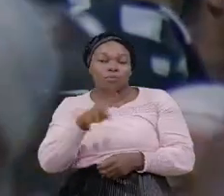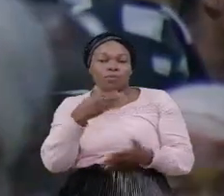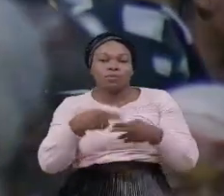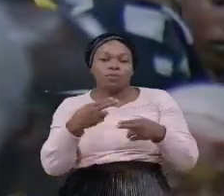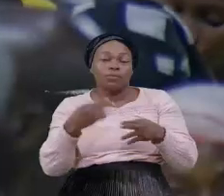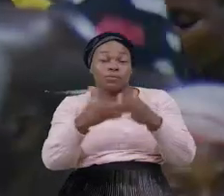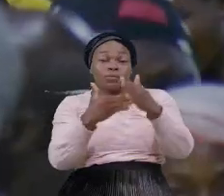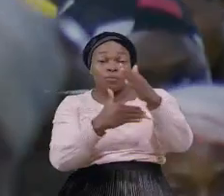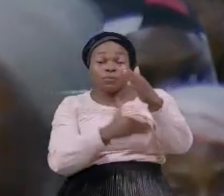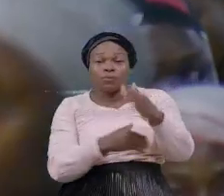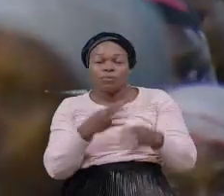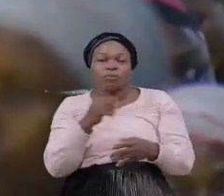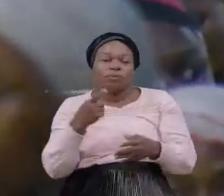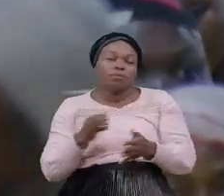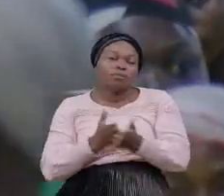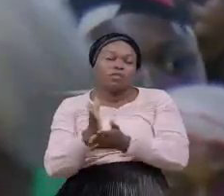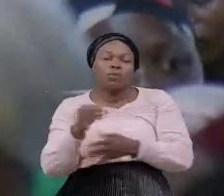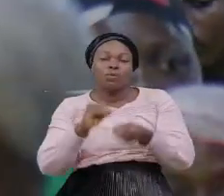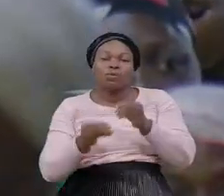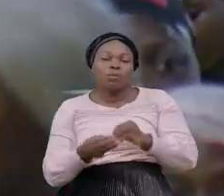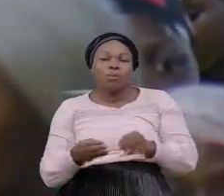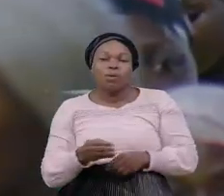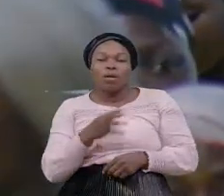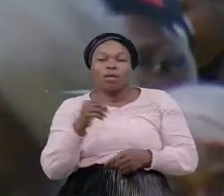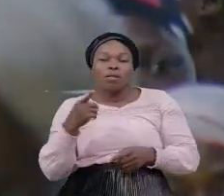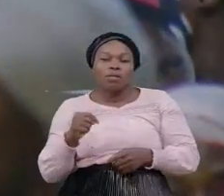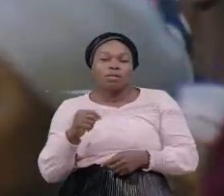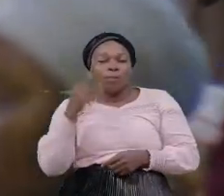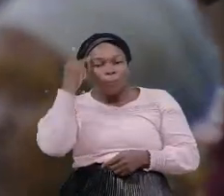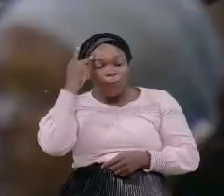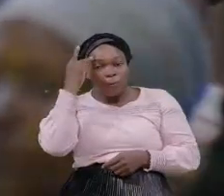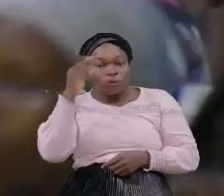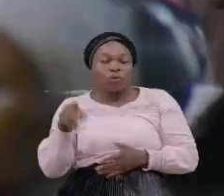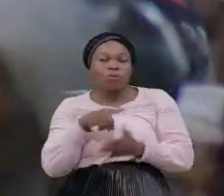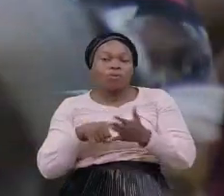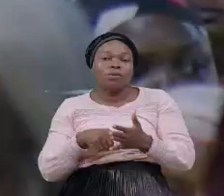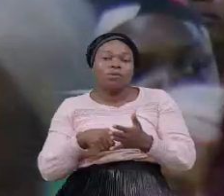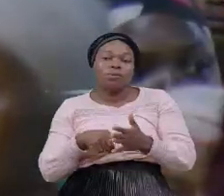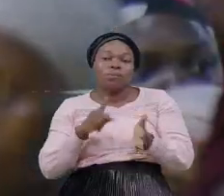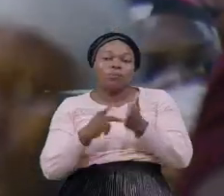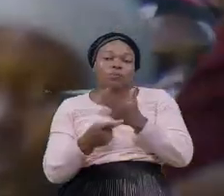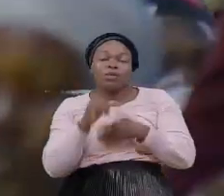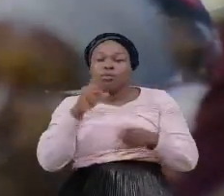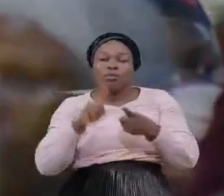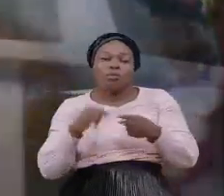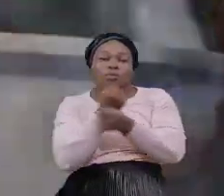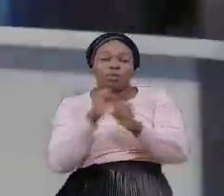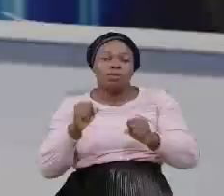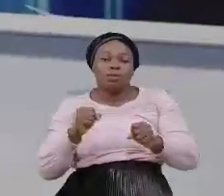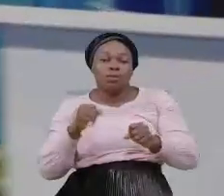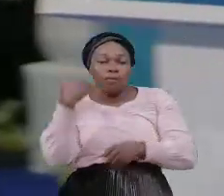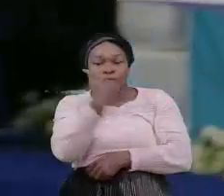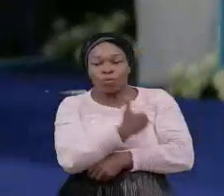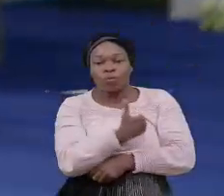this GCK is to save souls. So let's do that smartly, quickly.